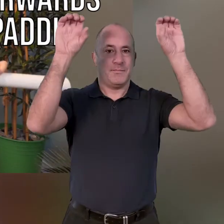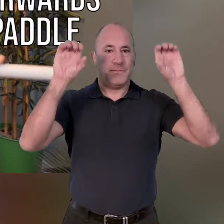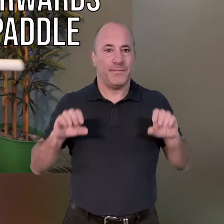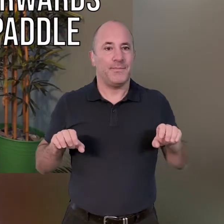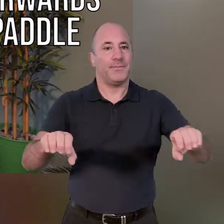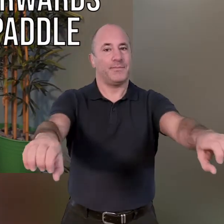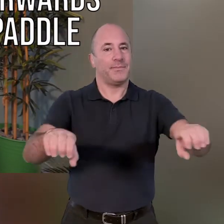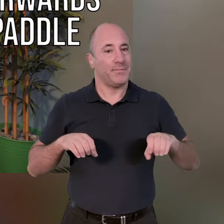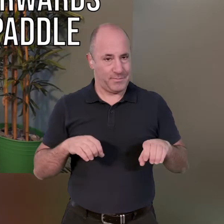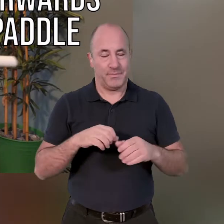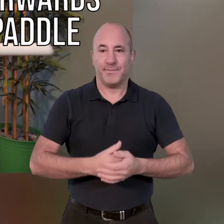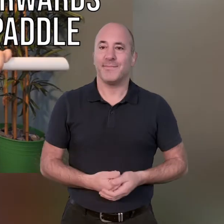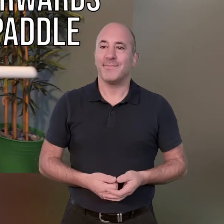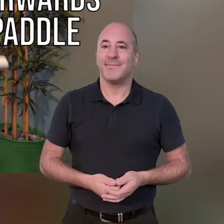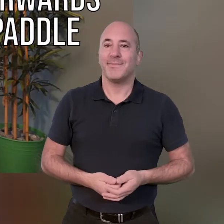up.